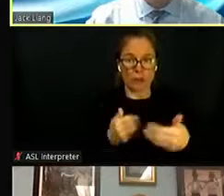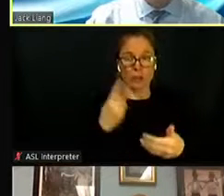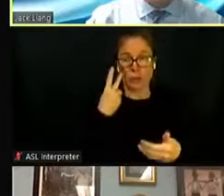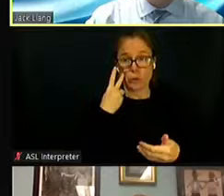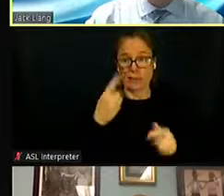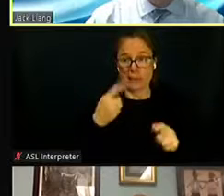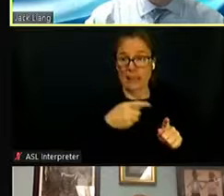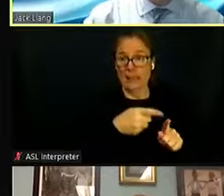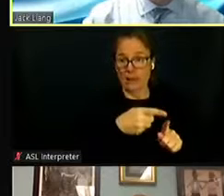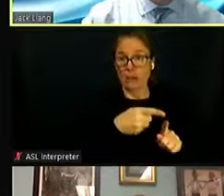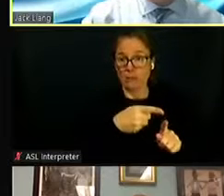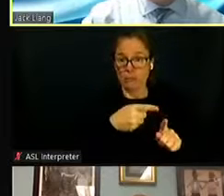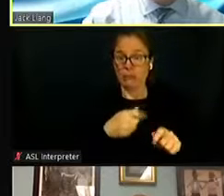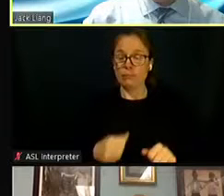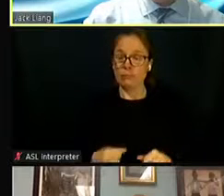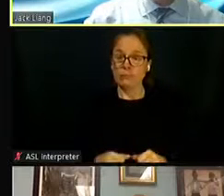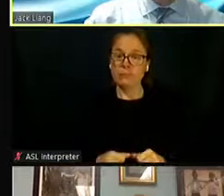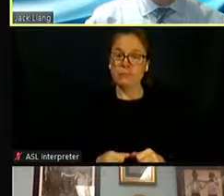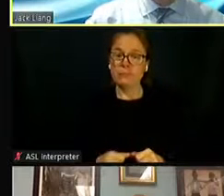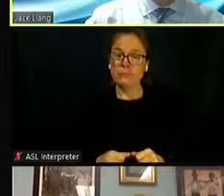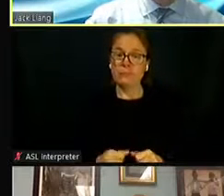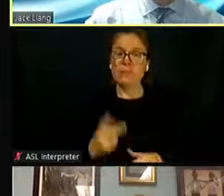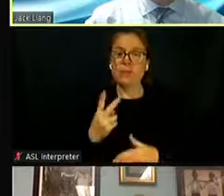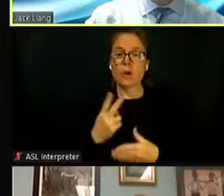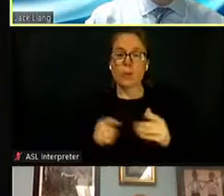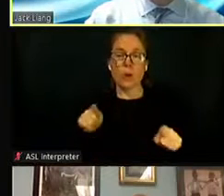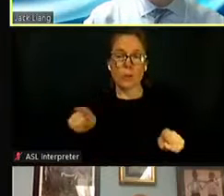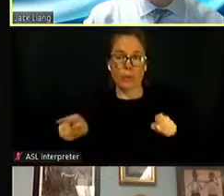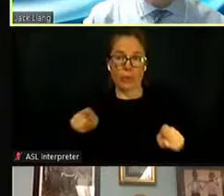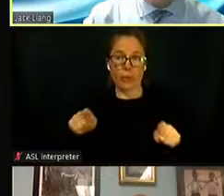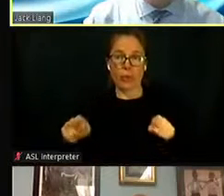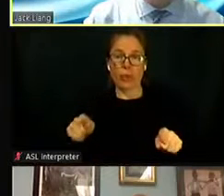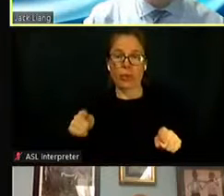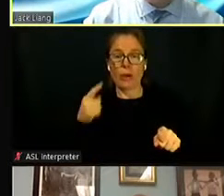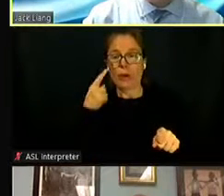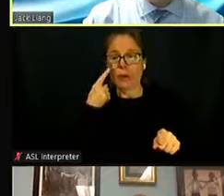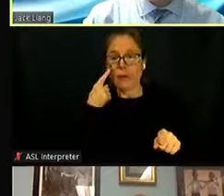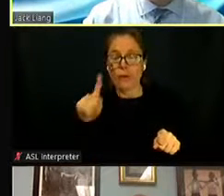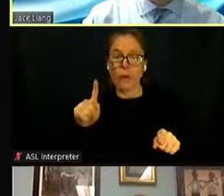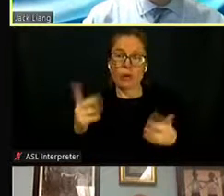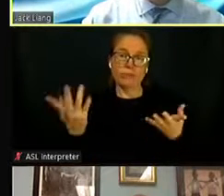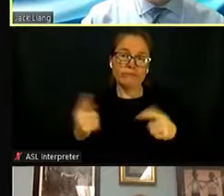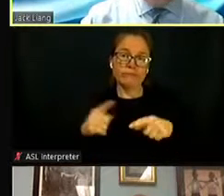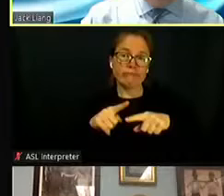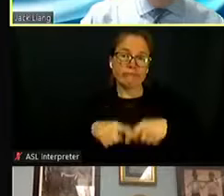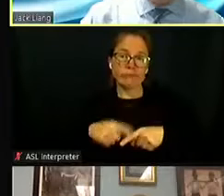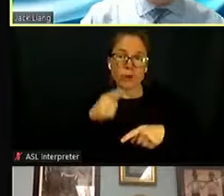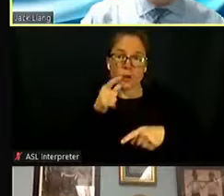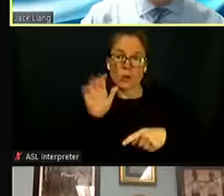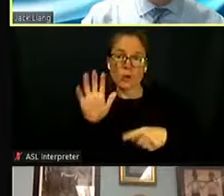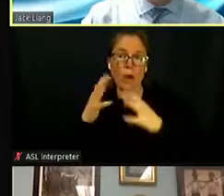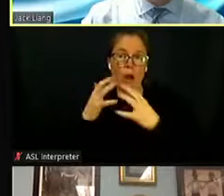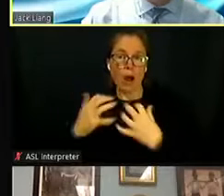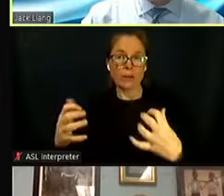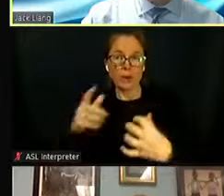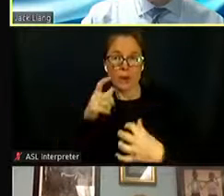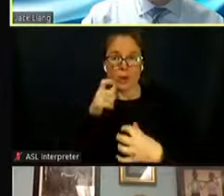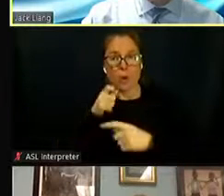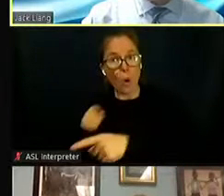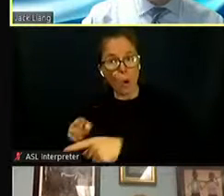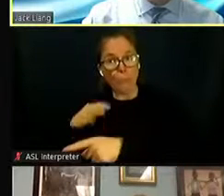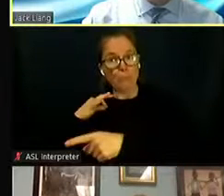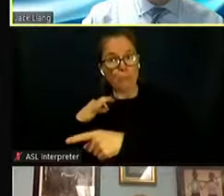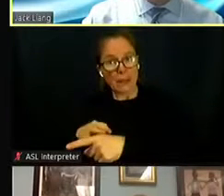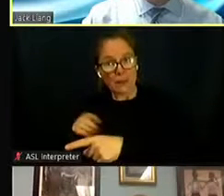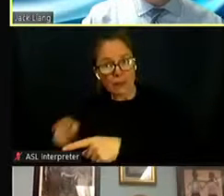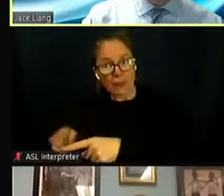it's both are catered to the particular audience that finds one more useful than the other,